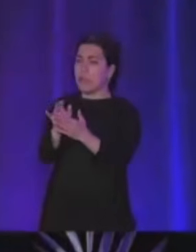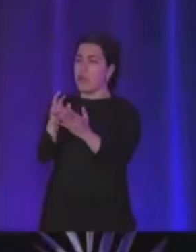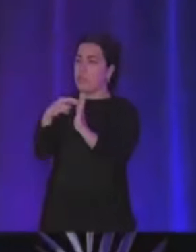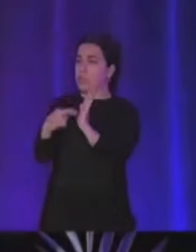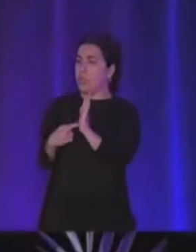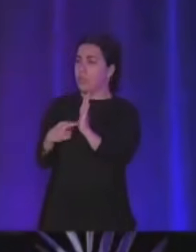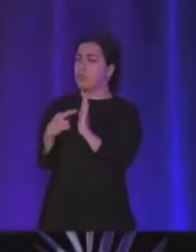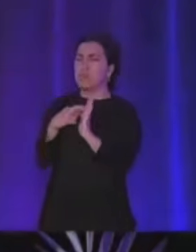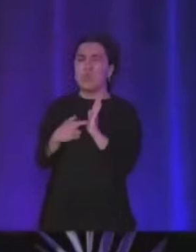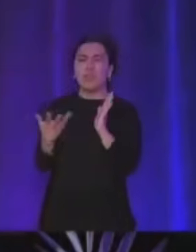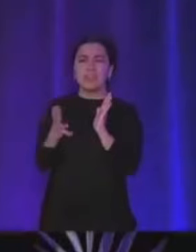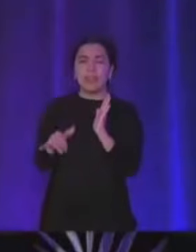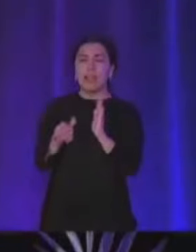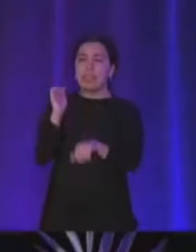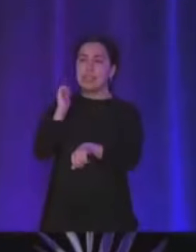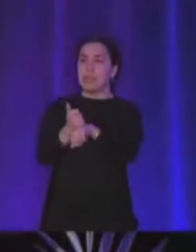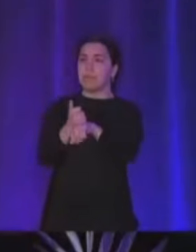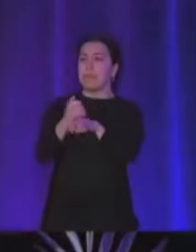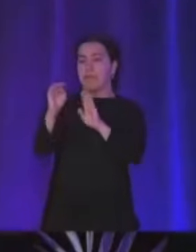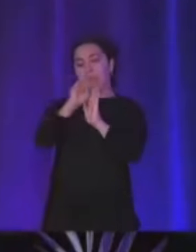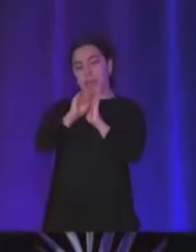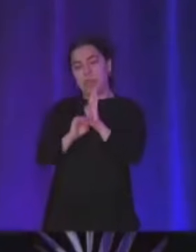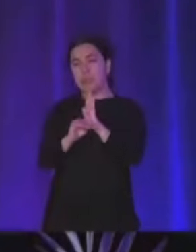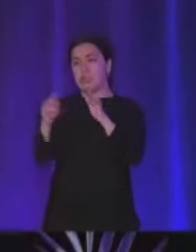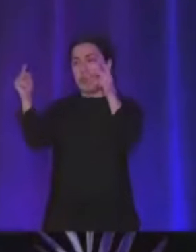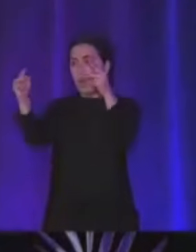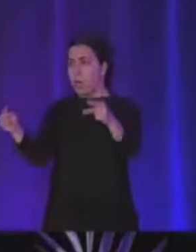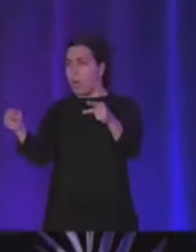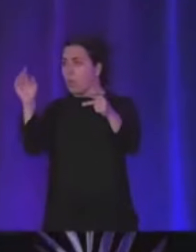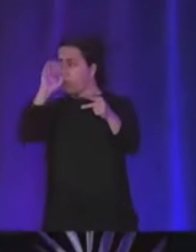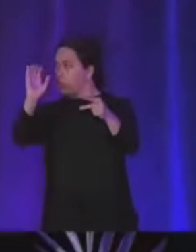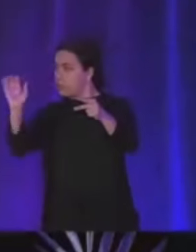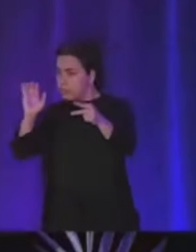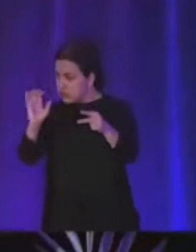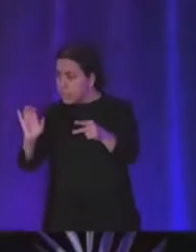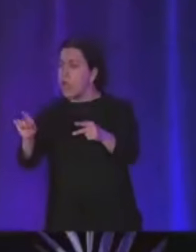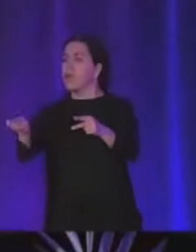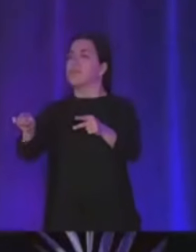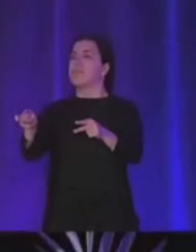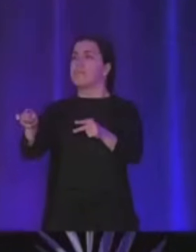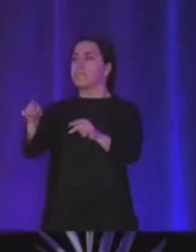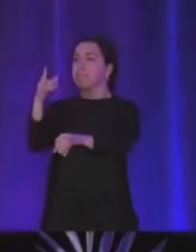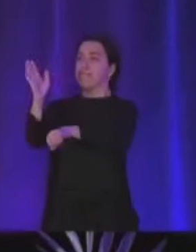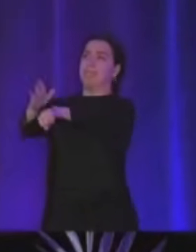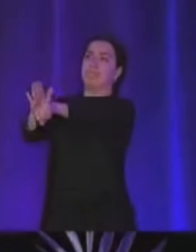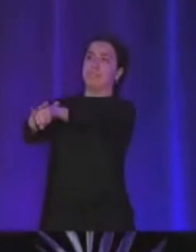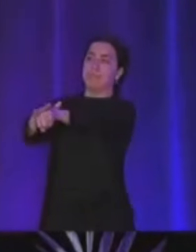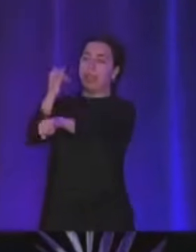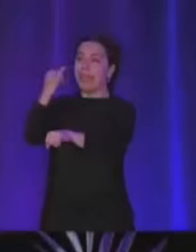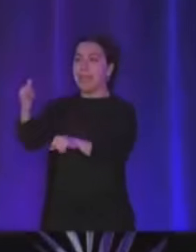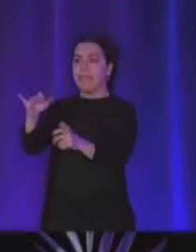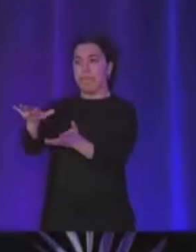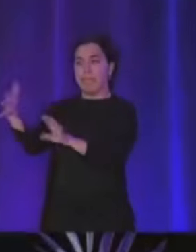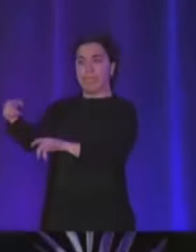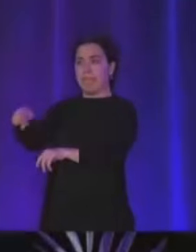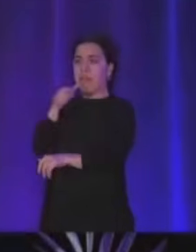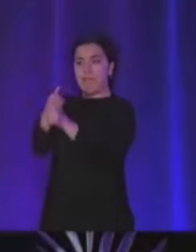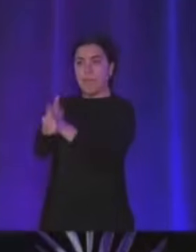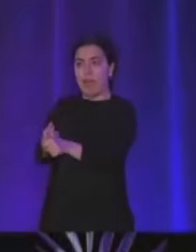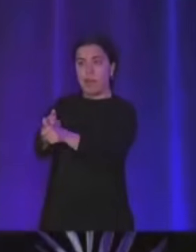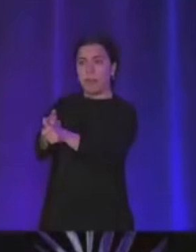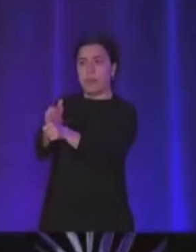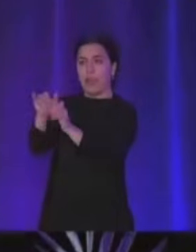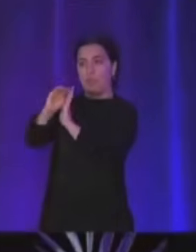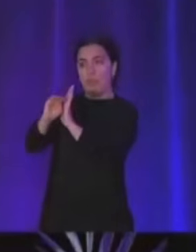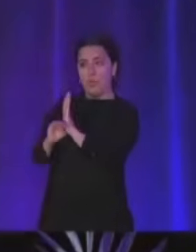of things that the code looks for, and it may optionally complain on if it sees your file violates it. And each of those complaints may optionally provide a